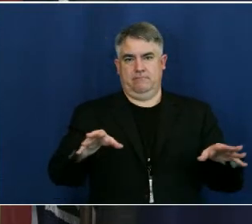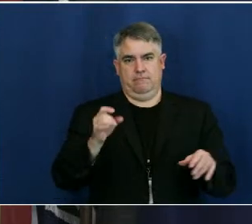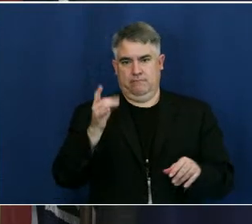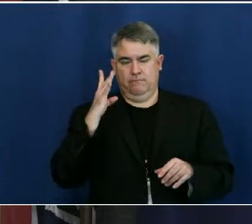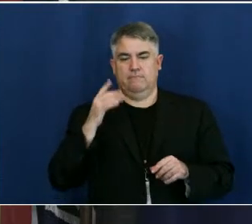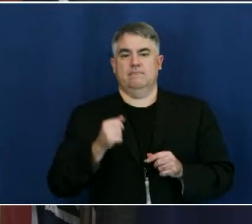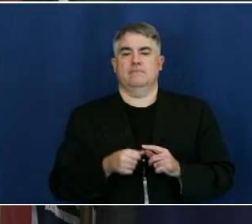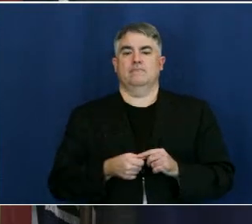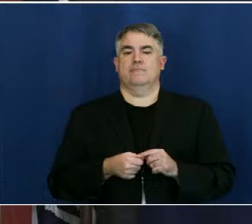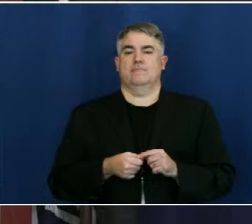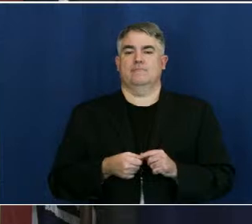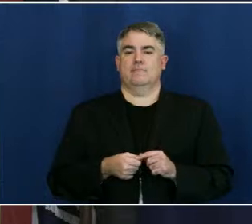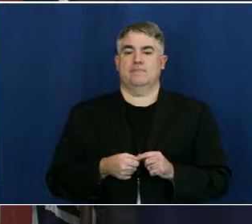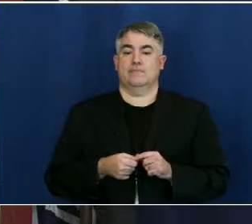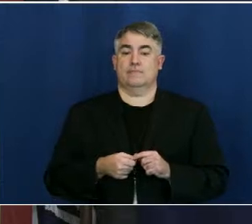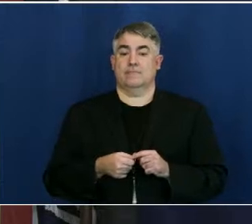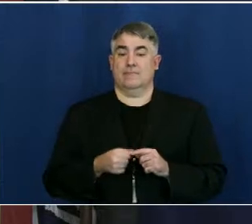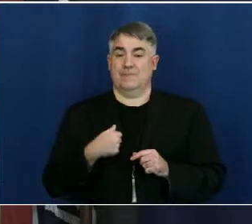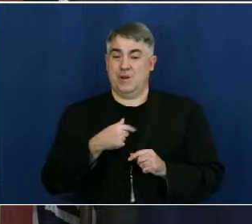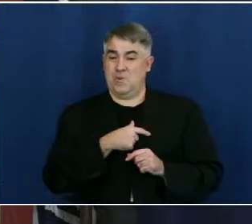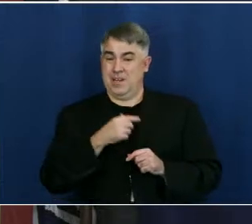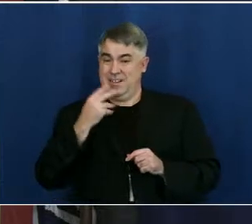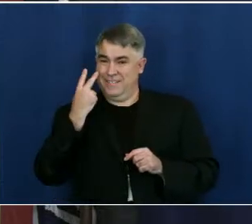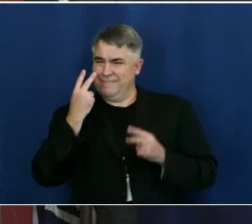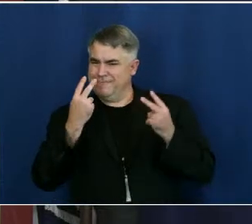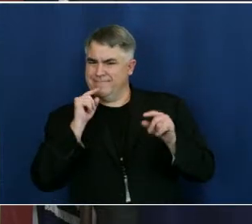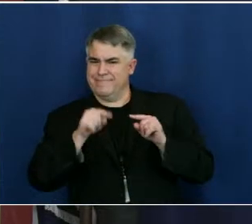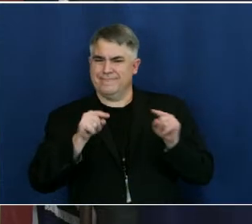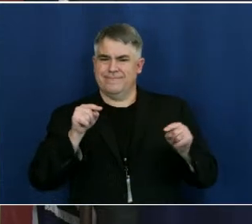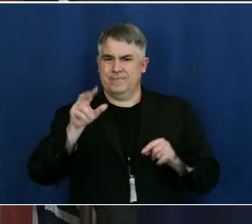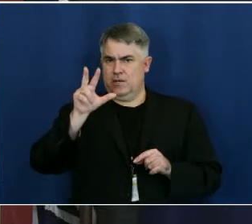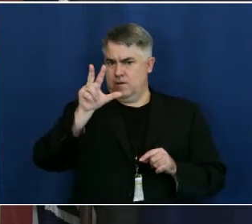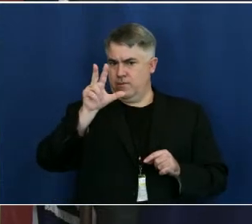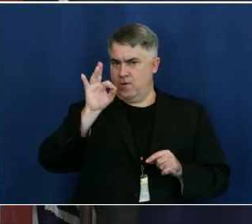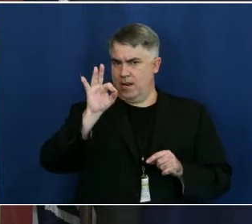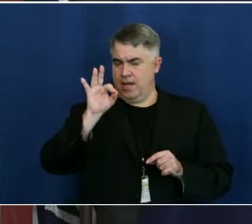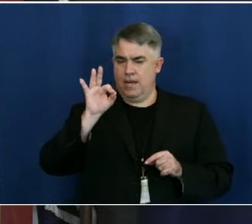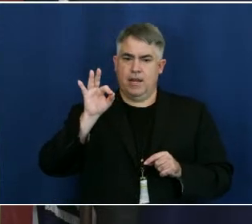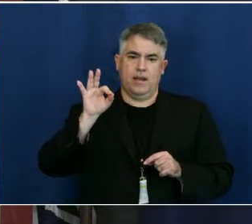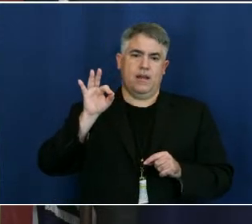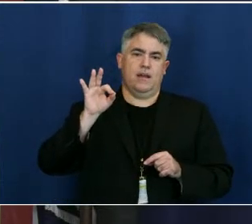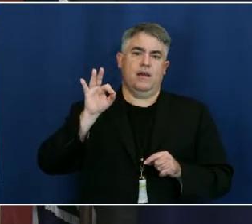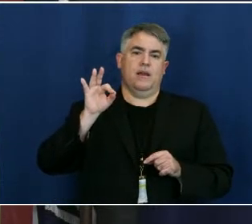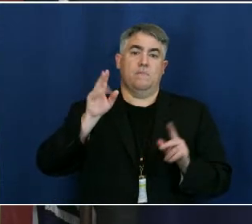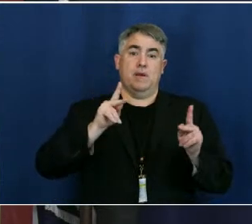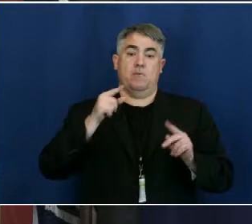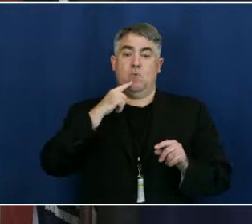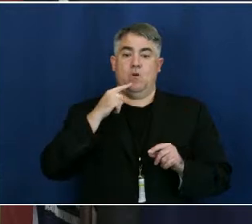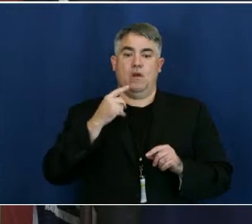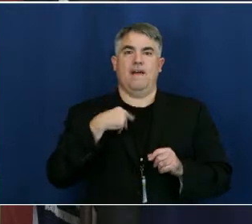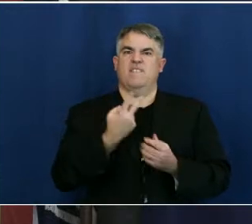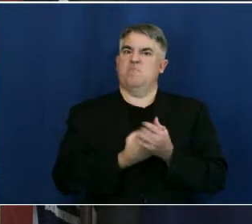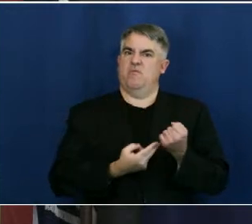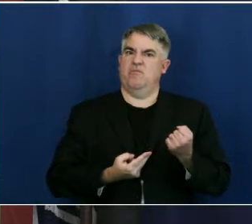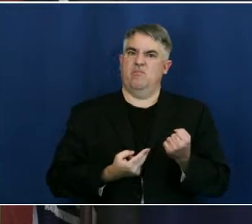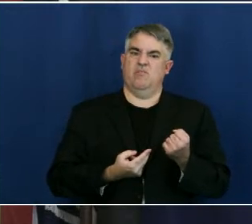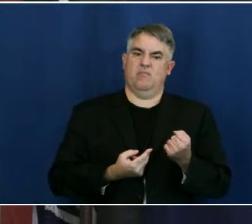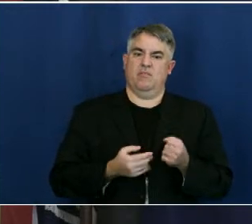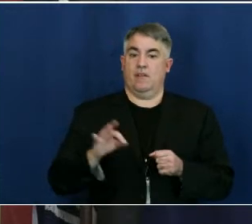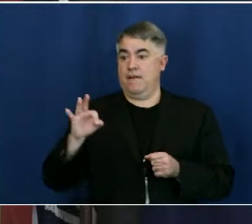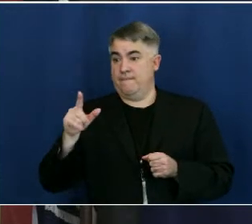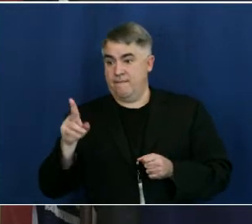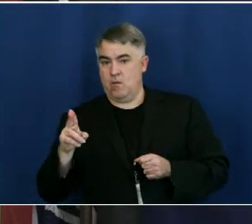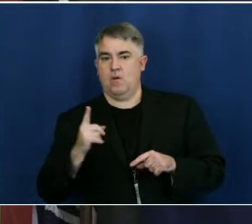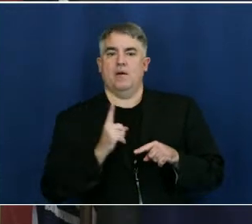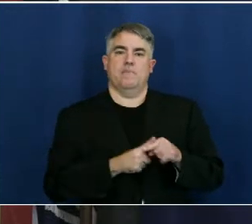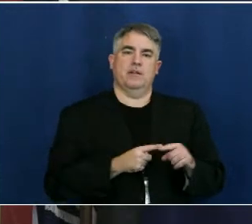in our Influenza Watch that we have 39 cases of individuals who had both influenza and SARS-CoV-2